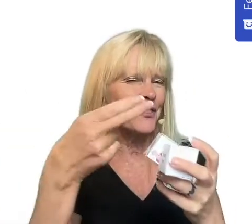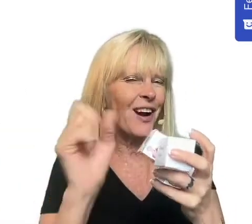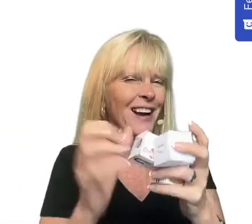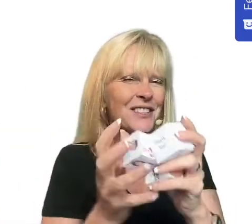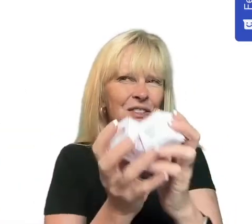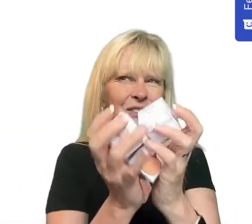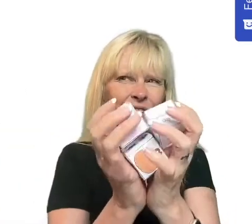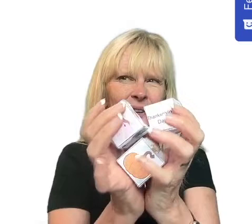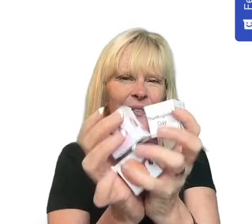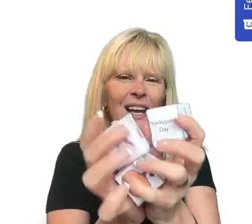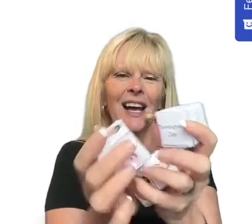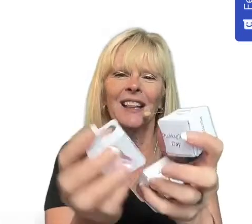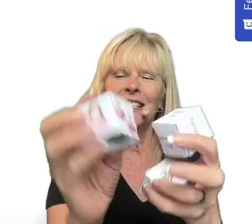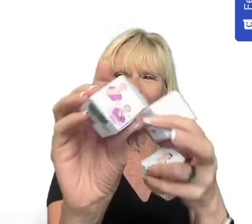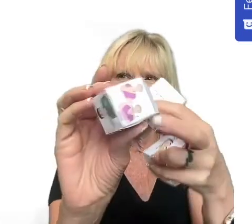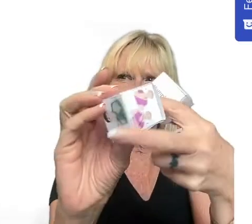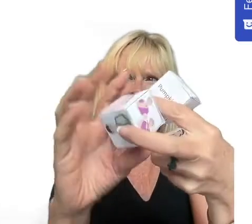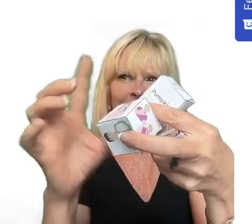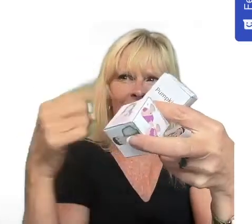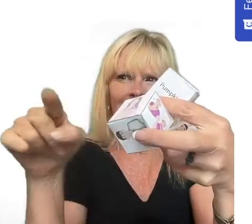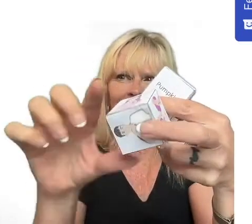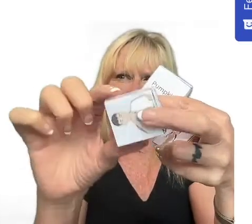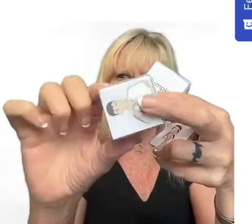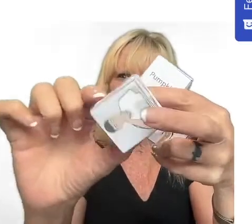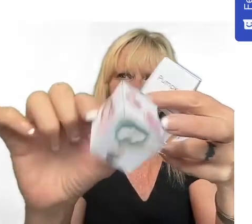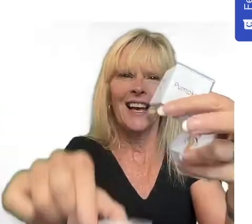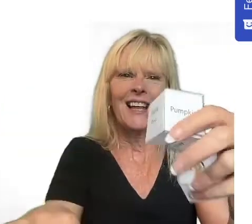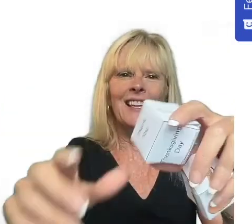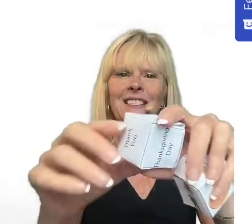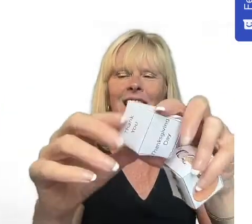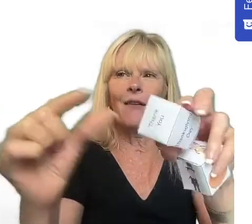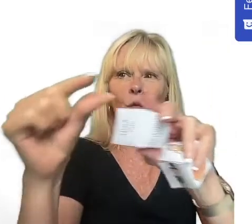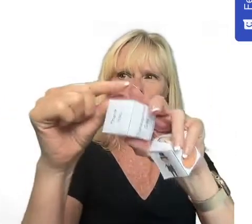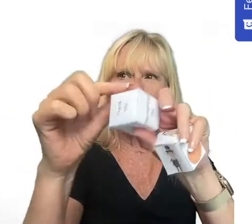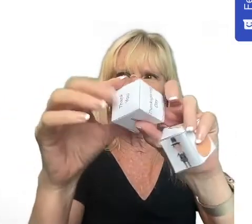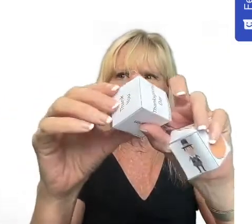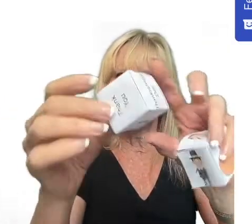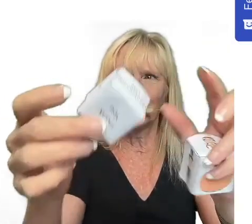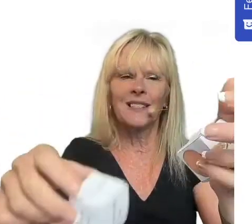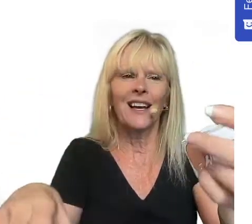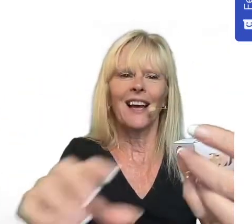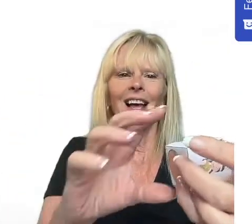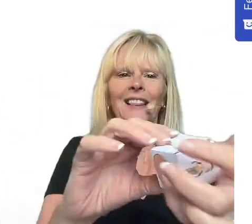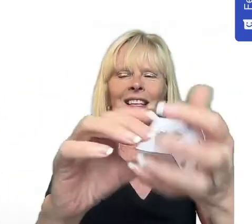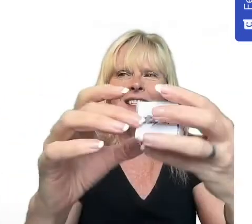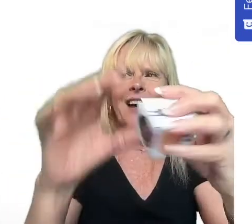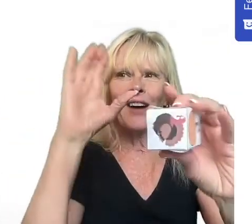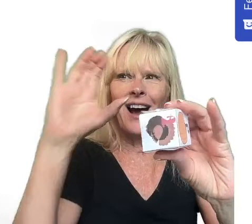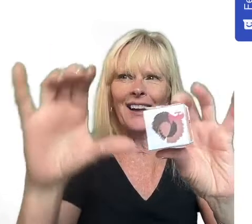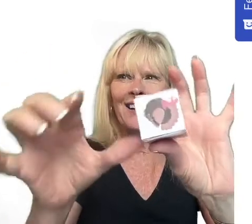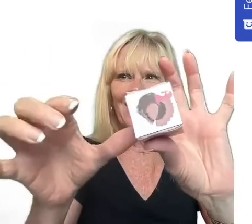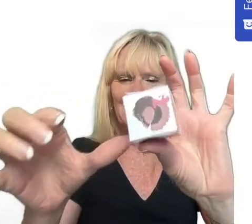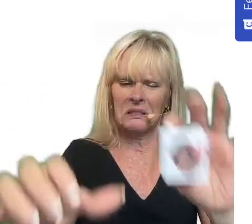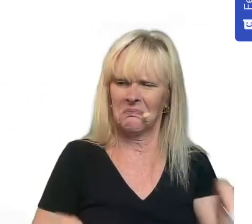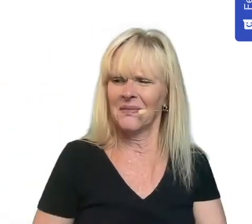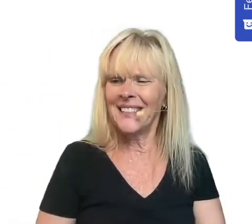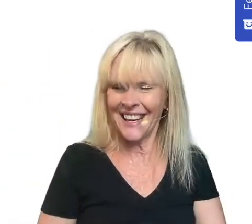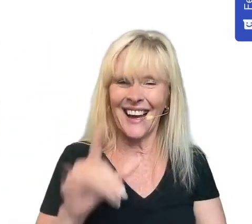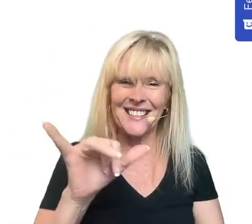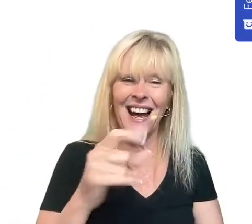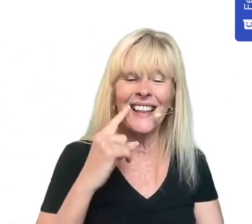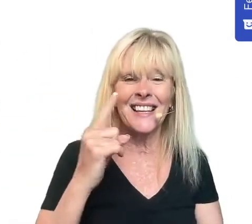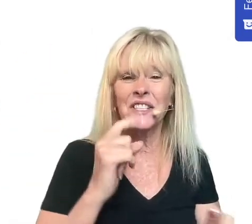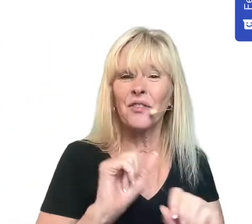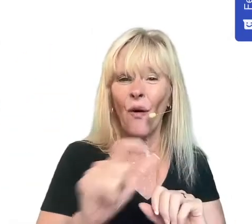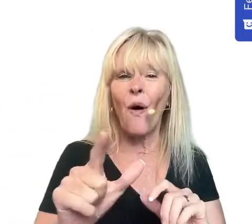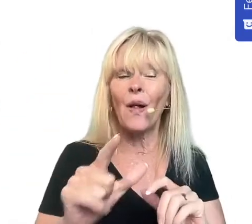you think for high school too? These have signs, these have words, and these have icons.